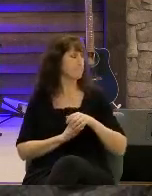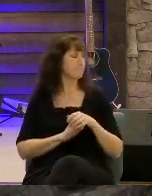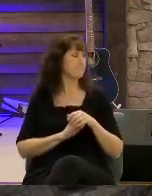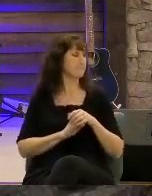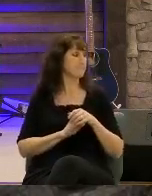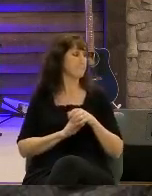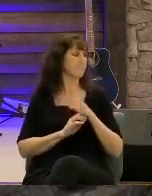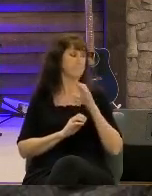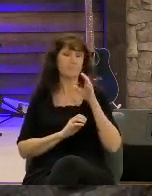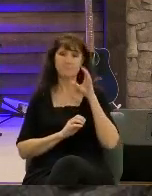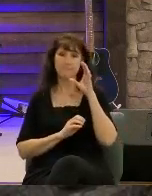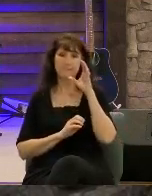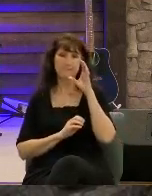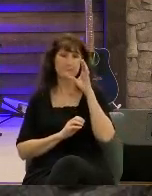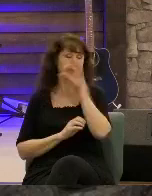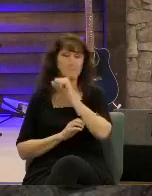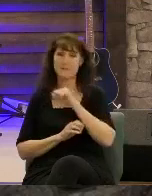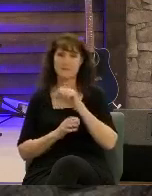are people that just,